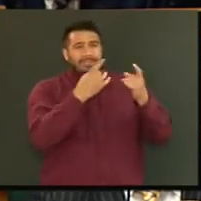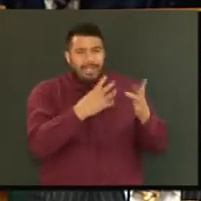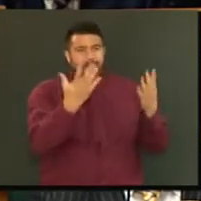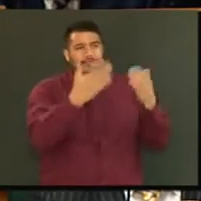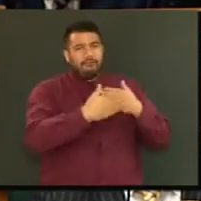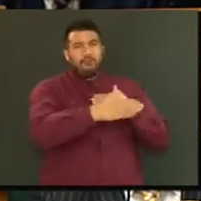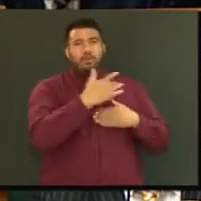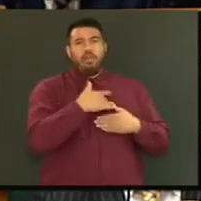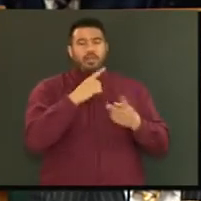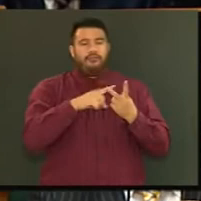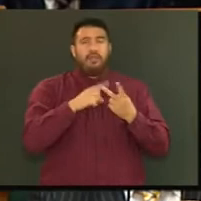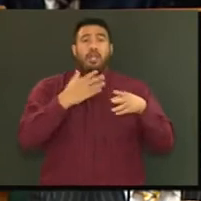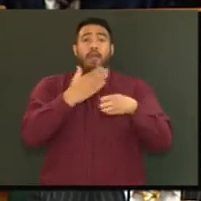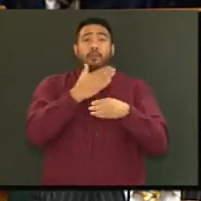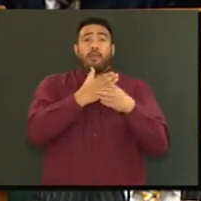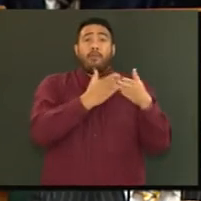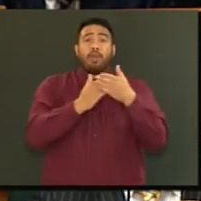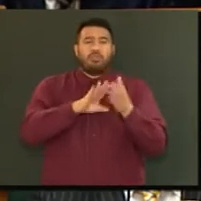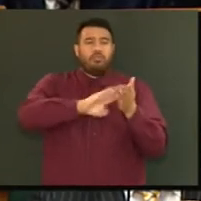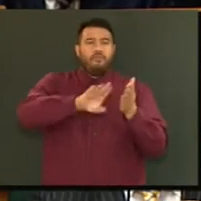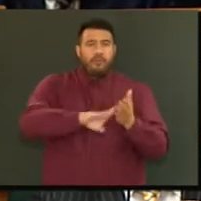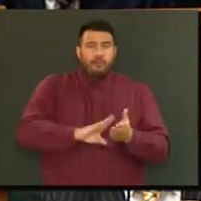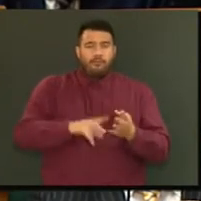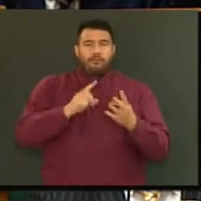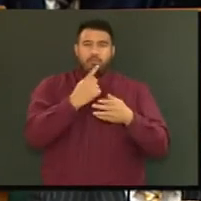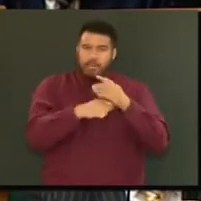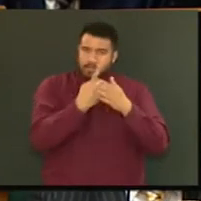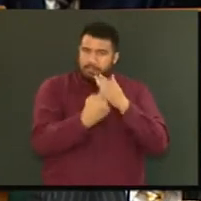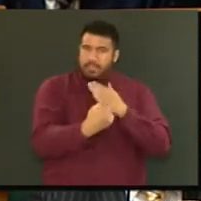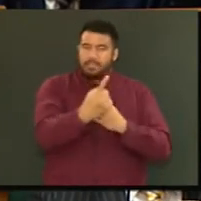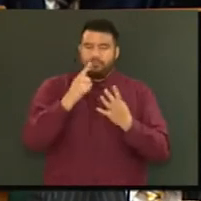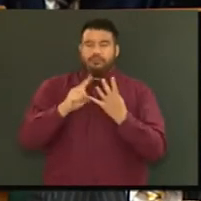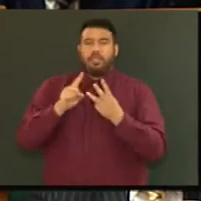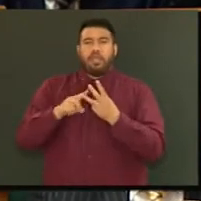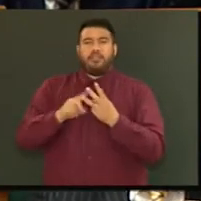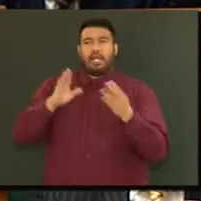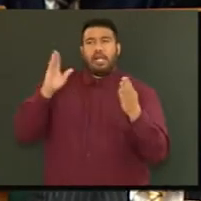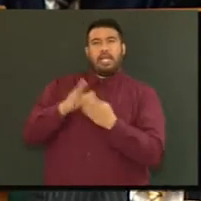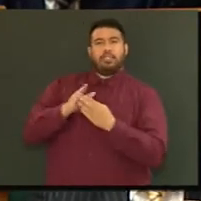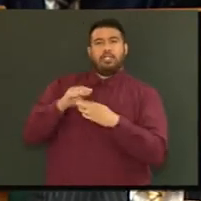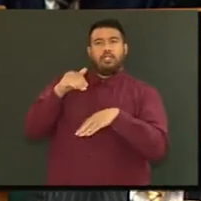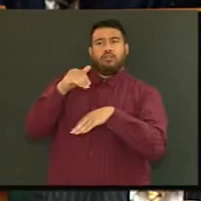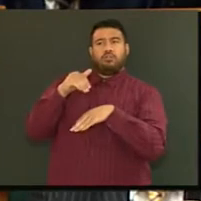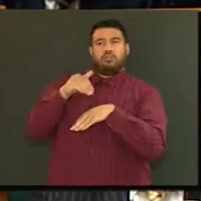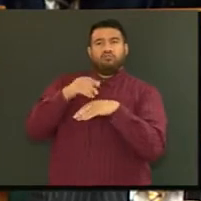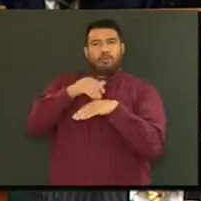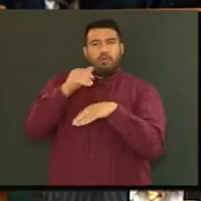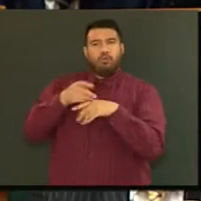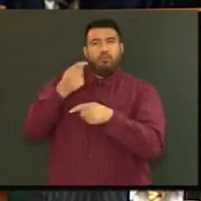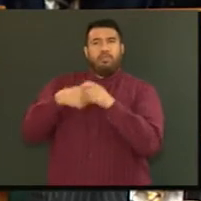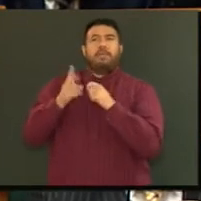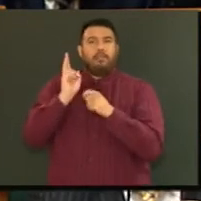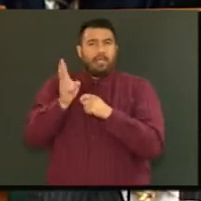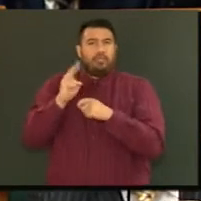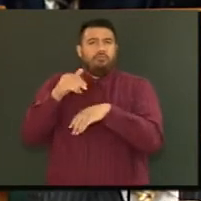addressing barriers to employment and independence, and reducing criminal re-offending. A big focus in our